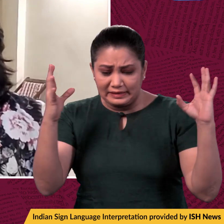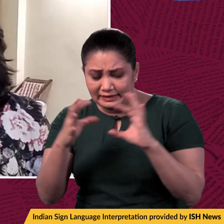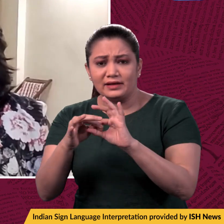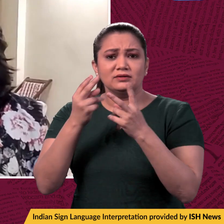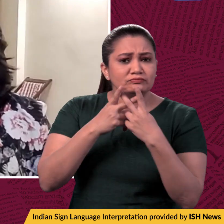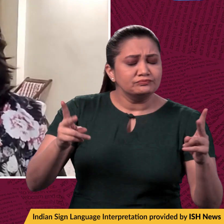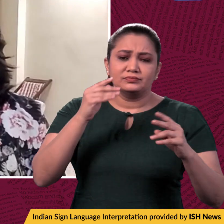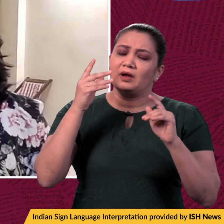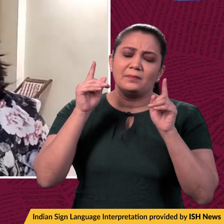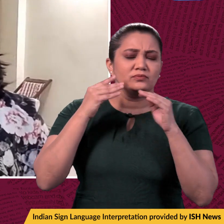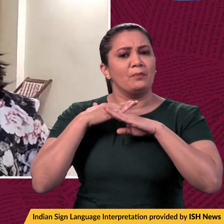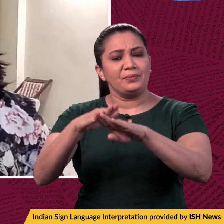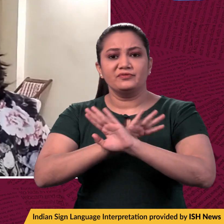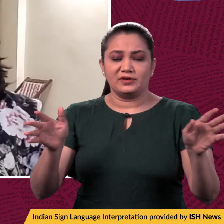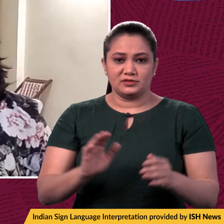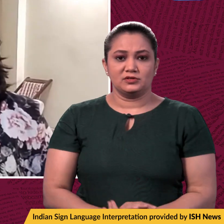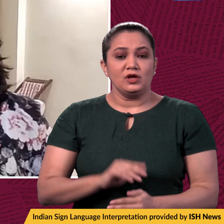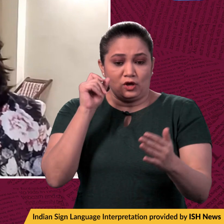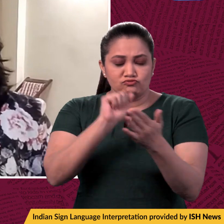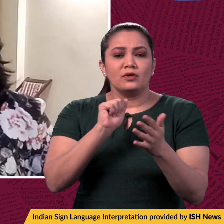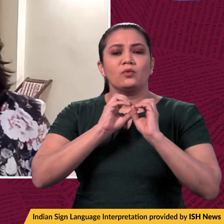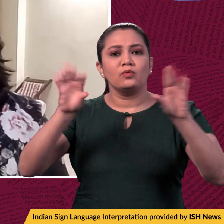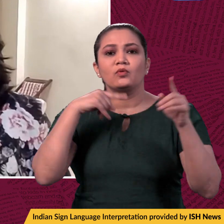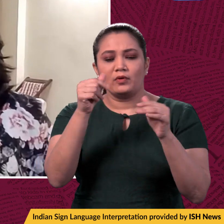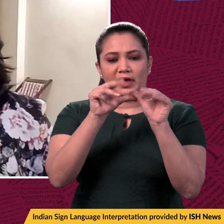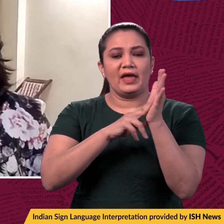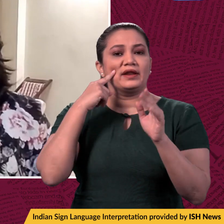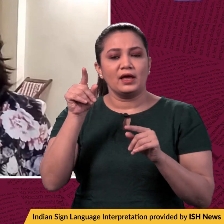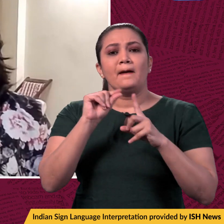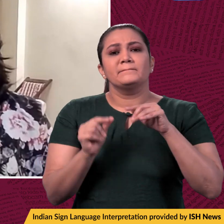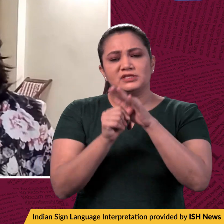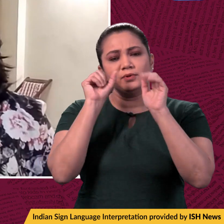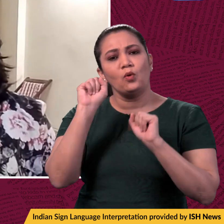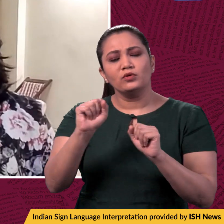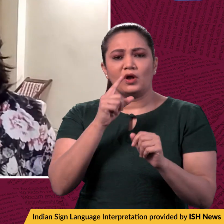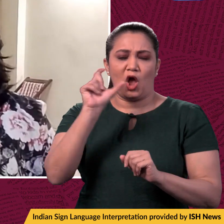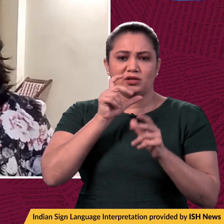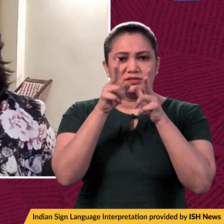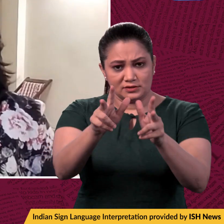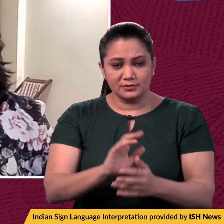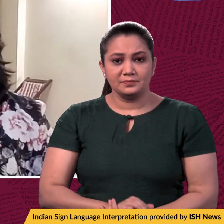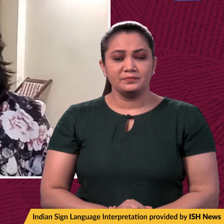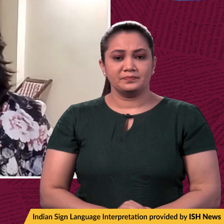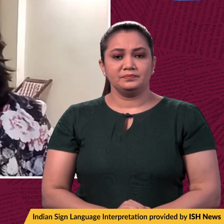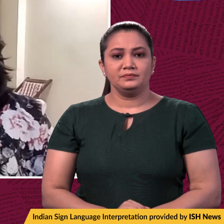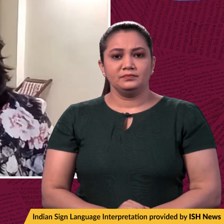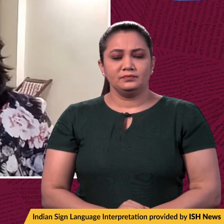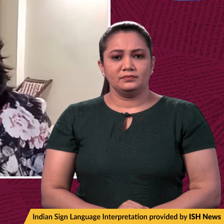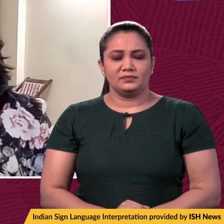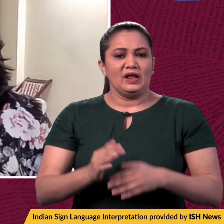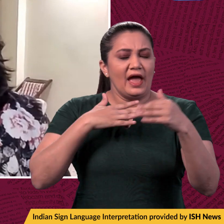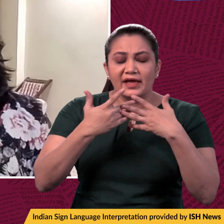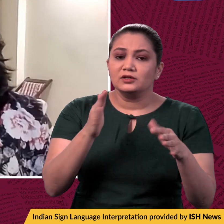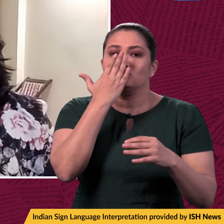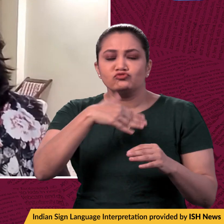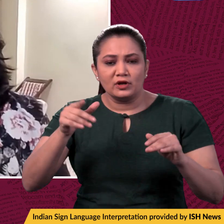any religious attire. This is a report by ANI, which is quoted the principal of DS College, who said, and I quote,